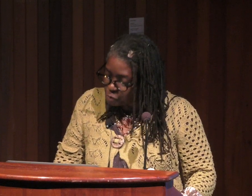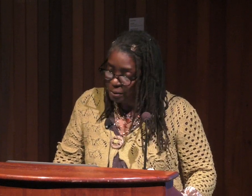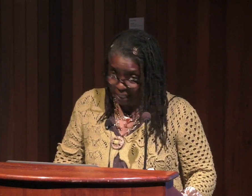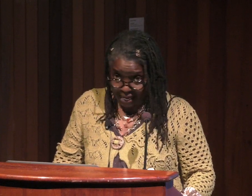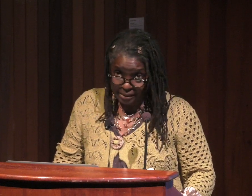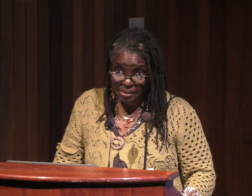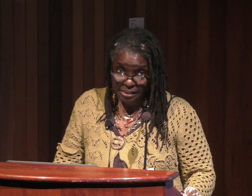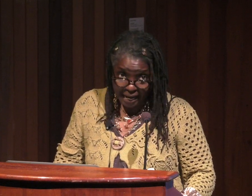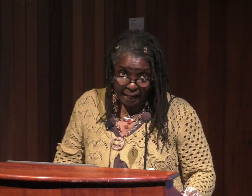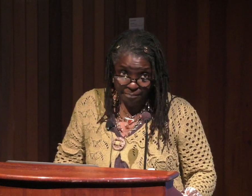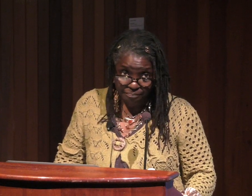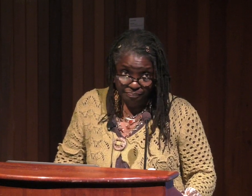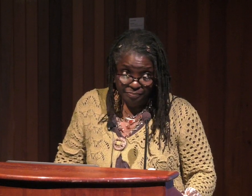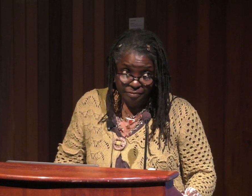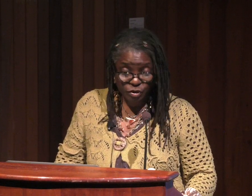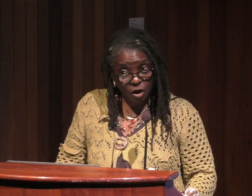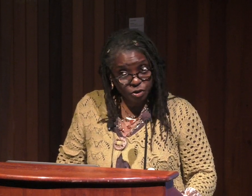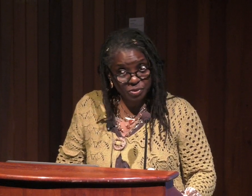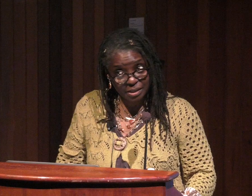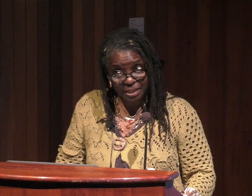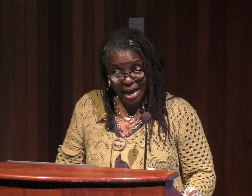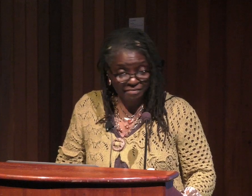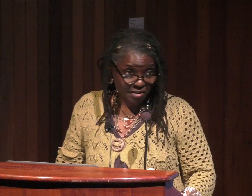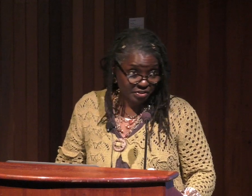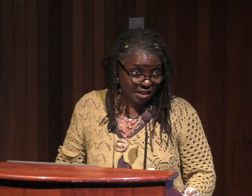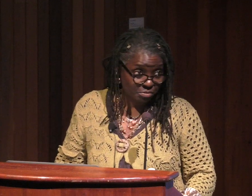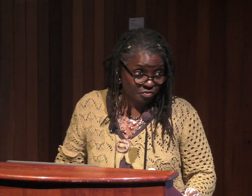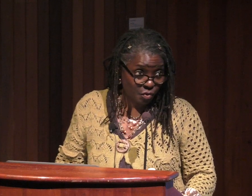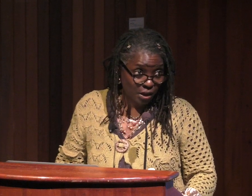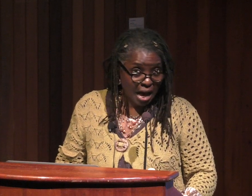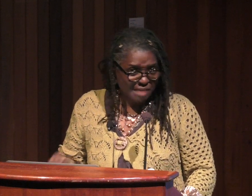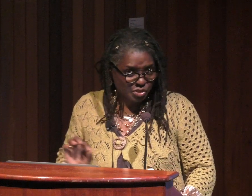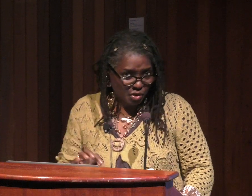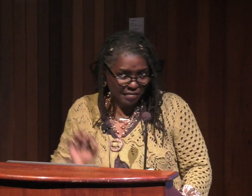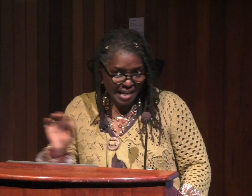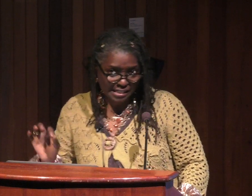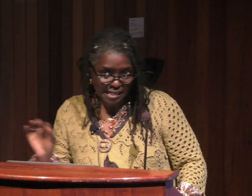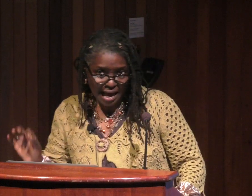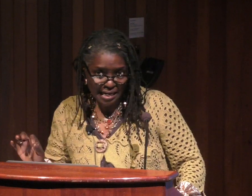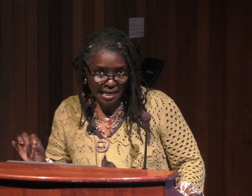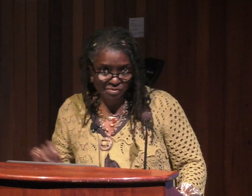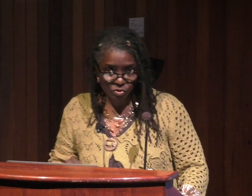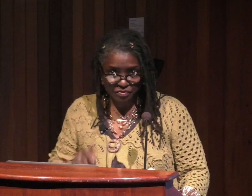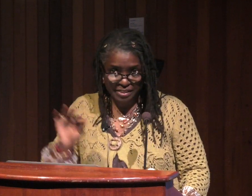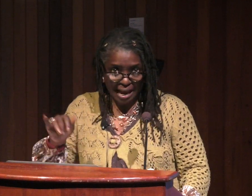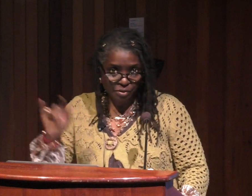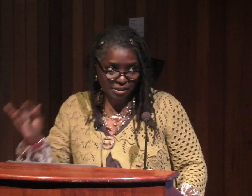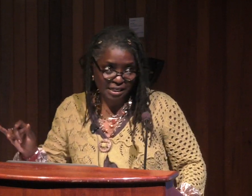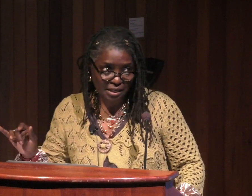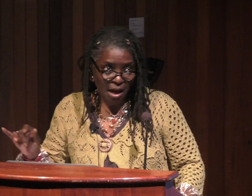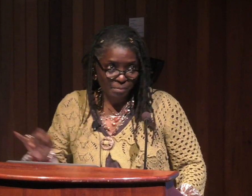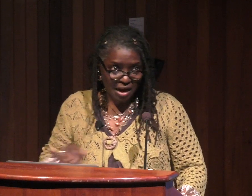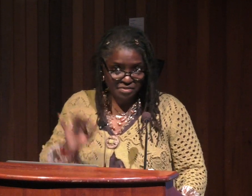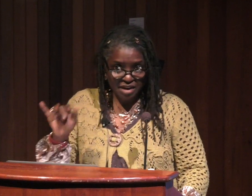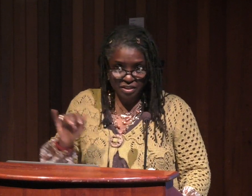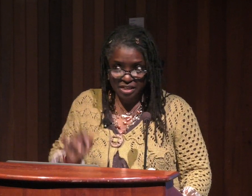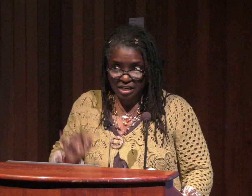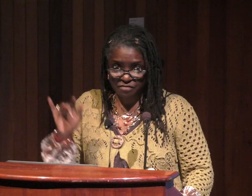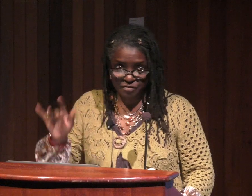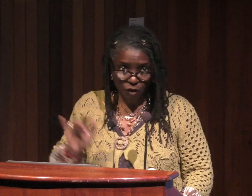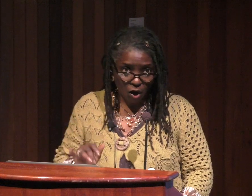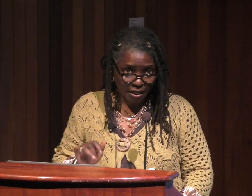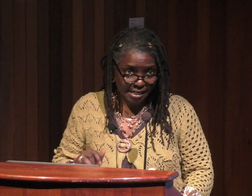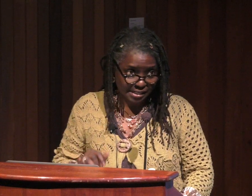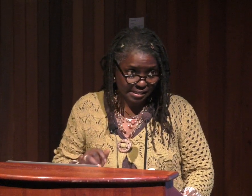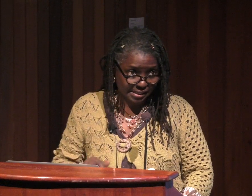I do plan today on doing something I have never done before. I've sort of hinted at it, I've sort of dabbled in it, but I've never done